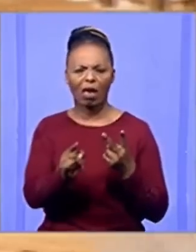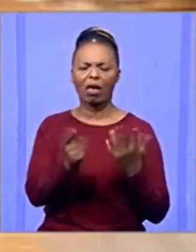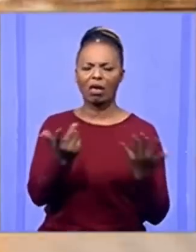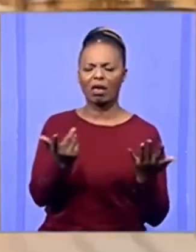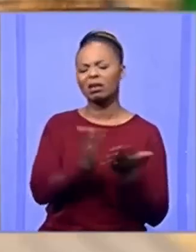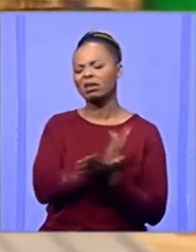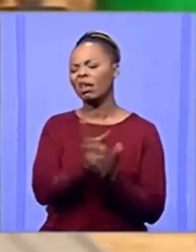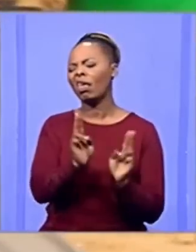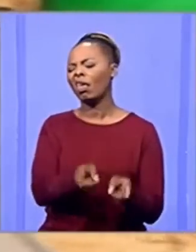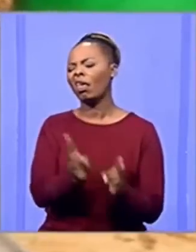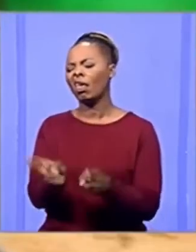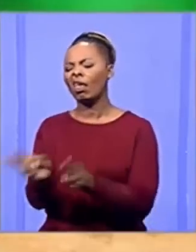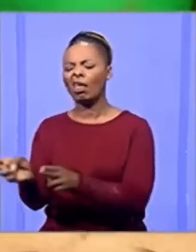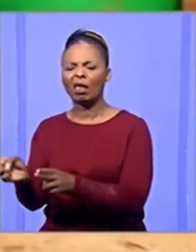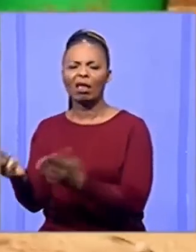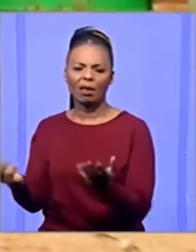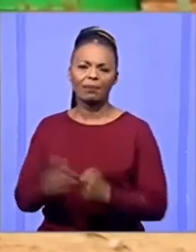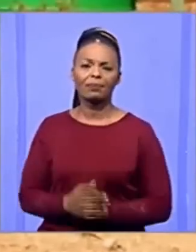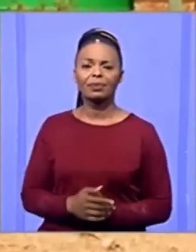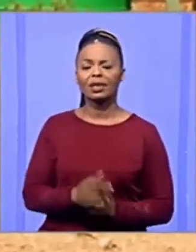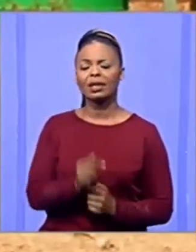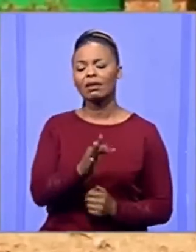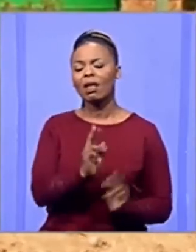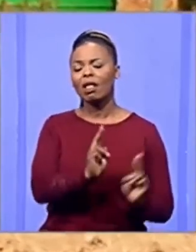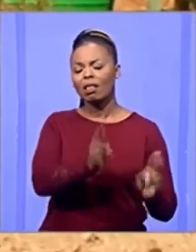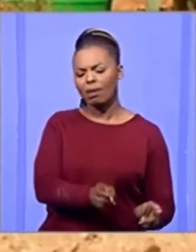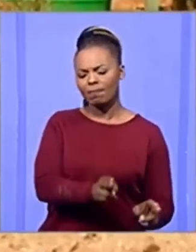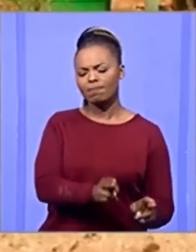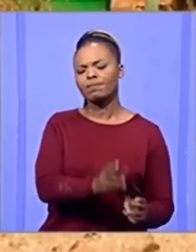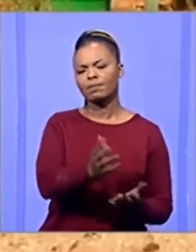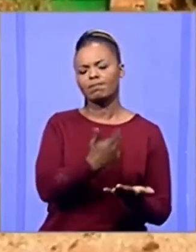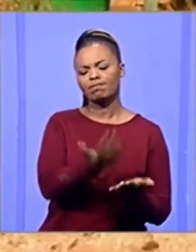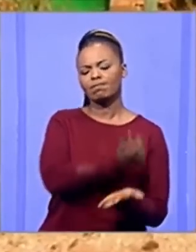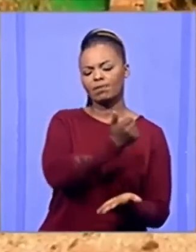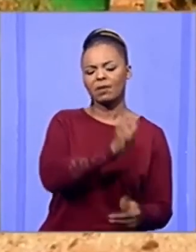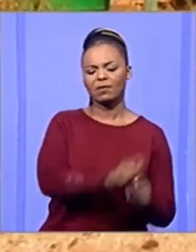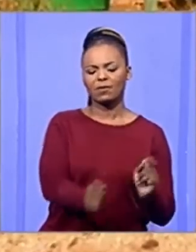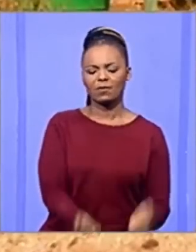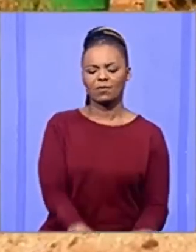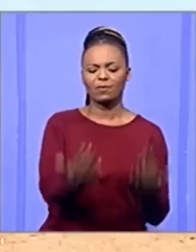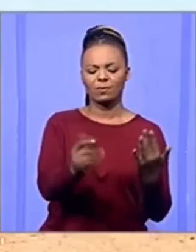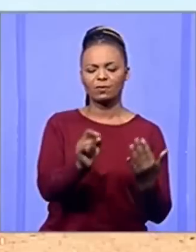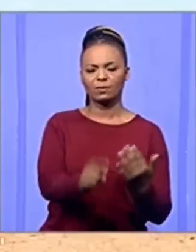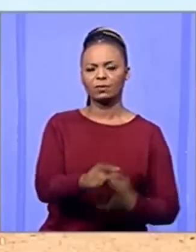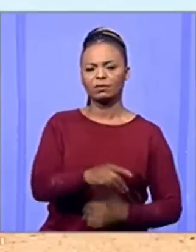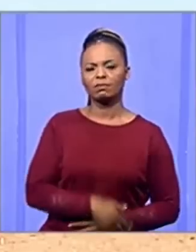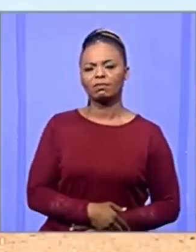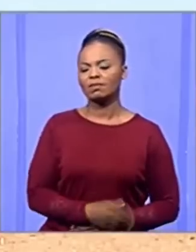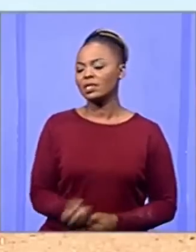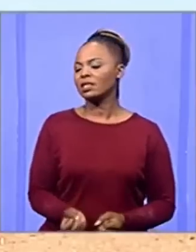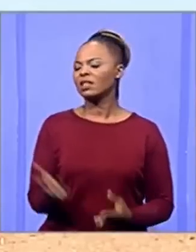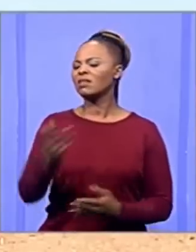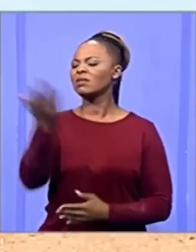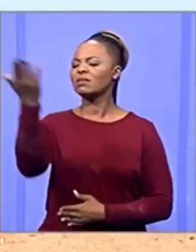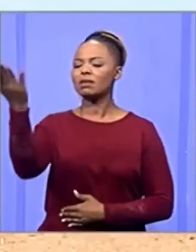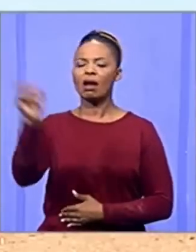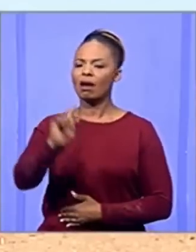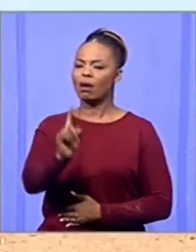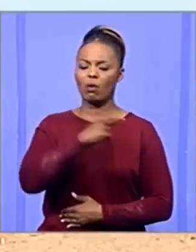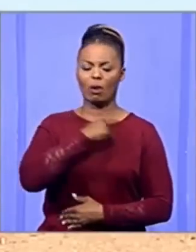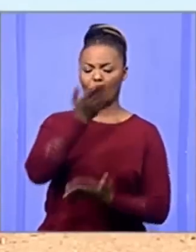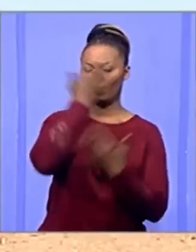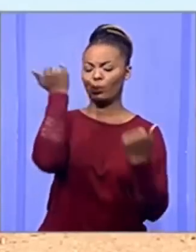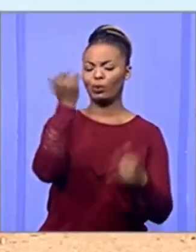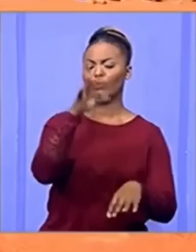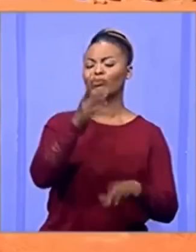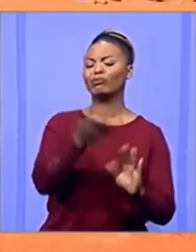di swela tso. A di sulana ke a di baya hore ke a di hisa hore se be ka dinao pela ka reng ha ke tse di